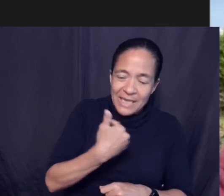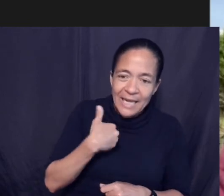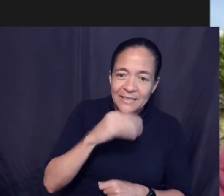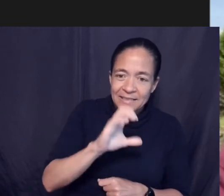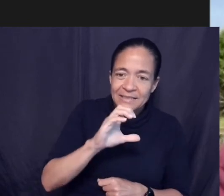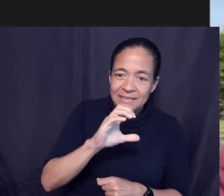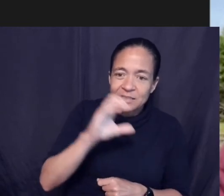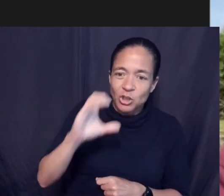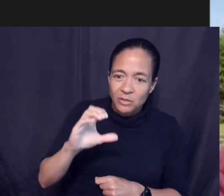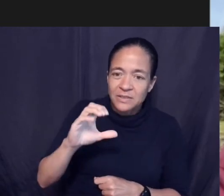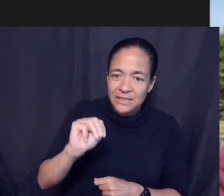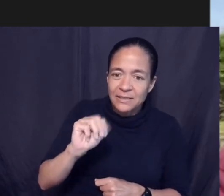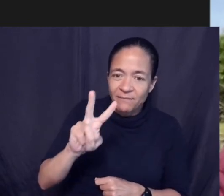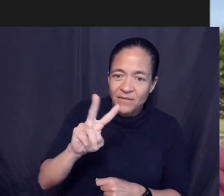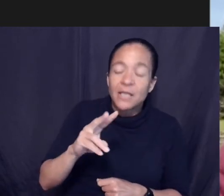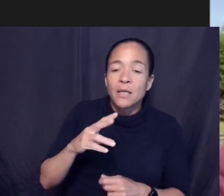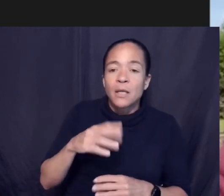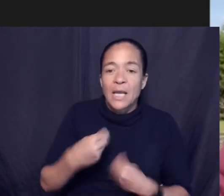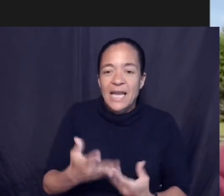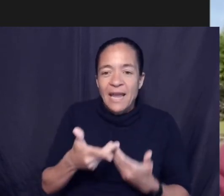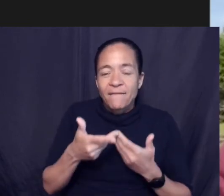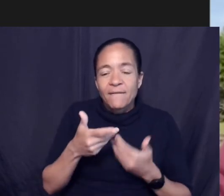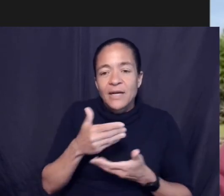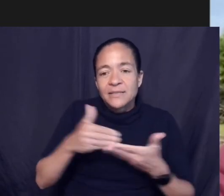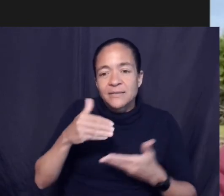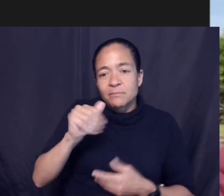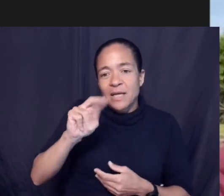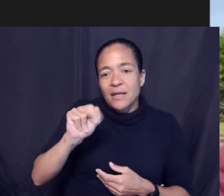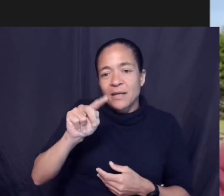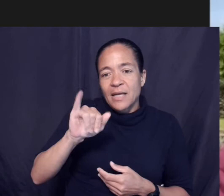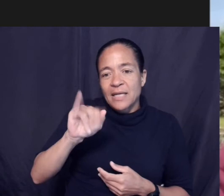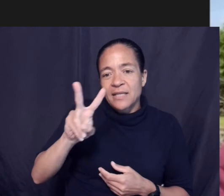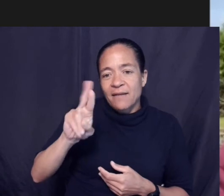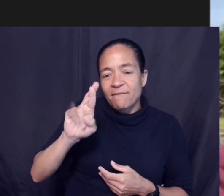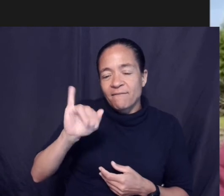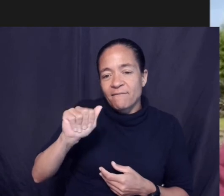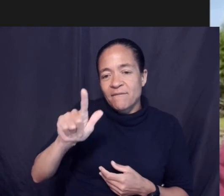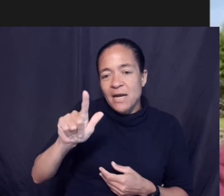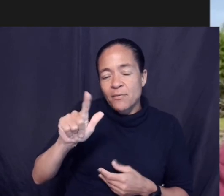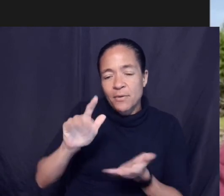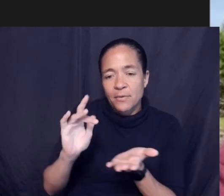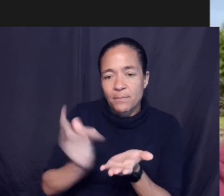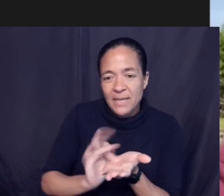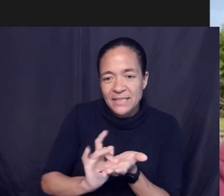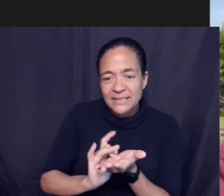congenital CMV and gave her some medicine for it, some antivirals for that.